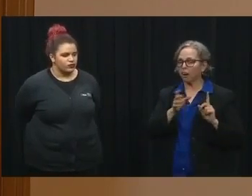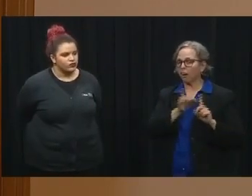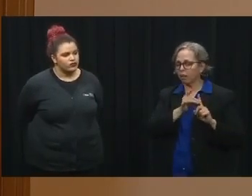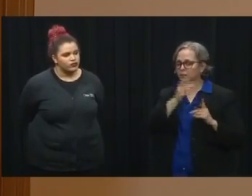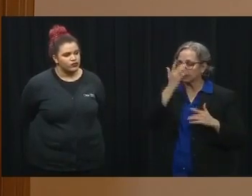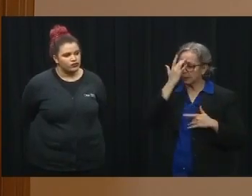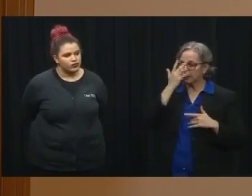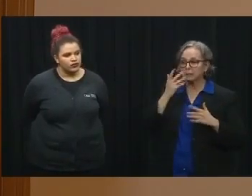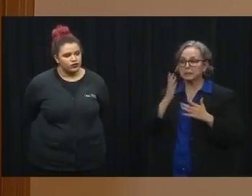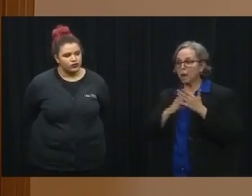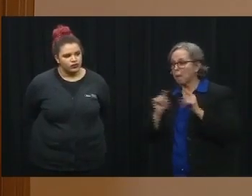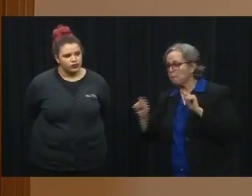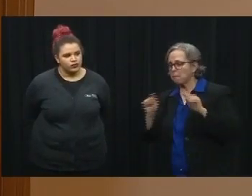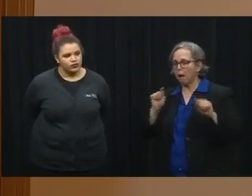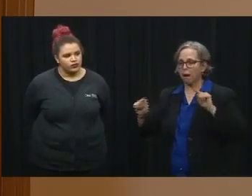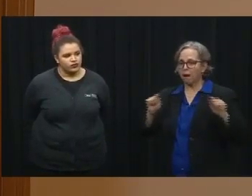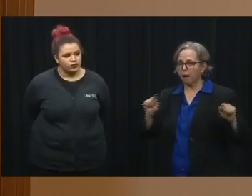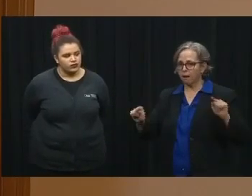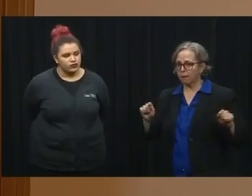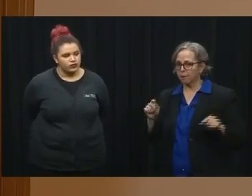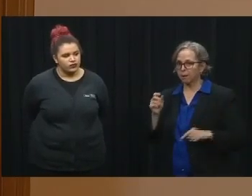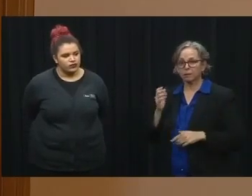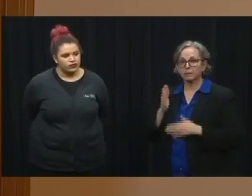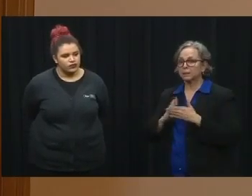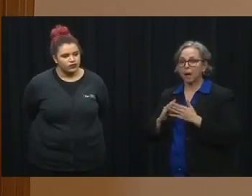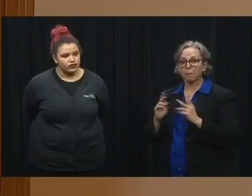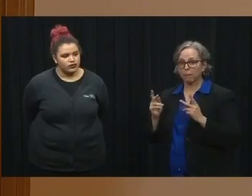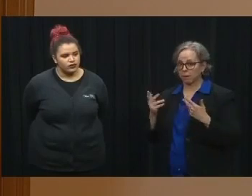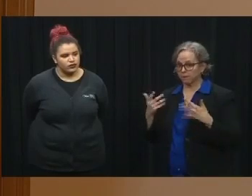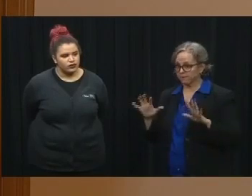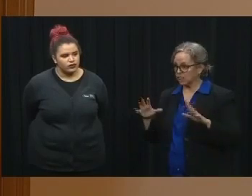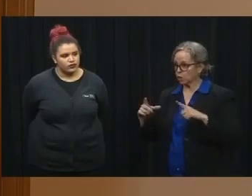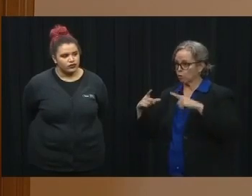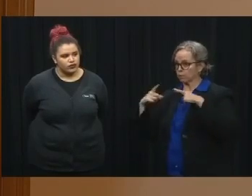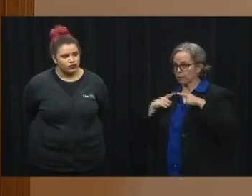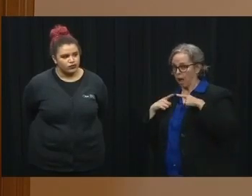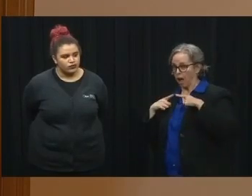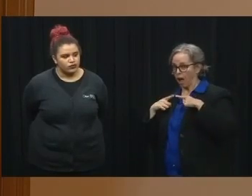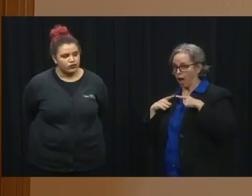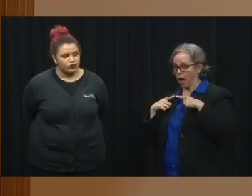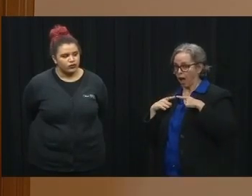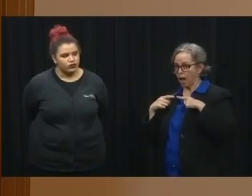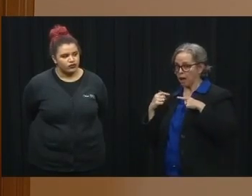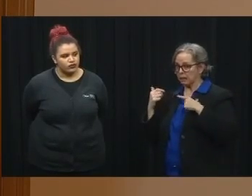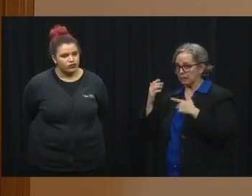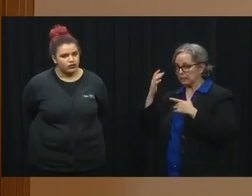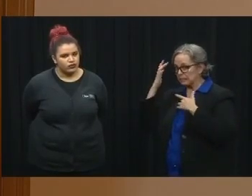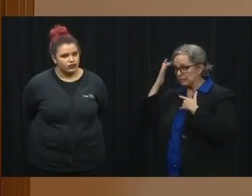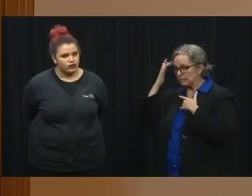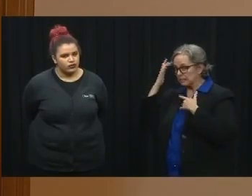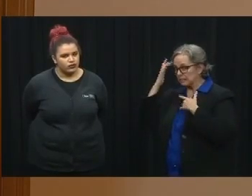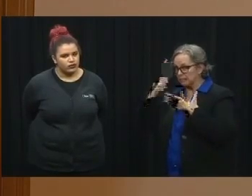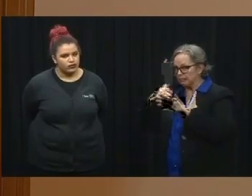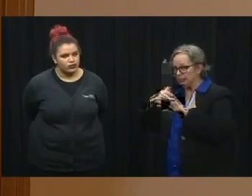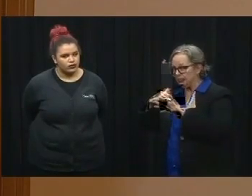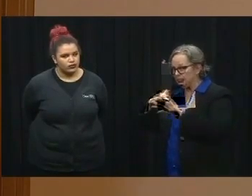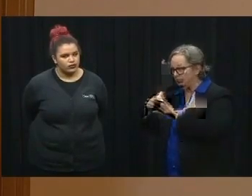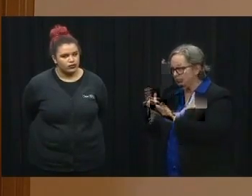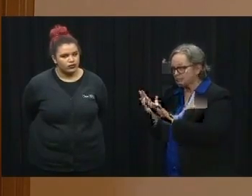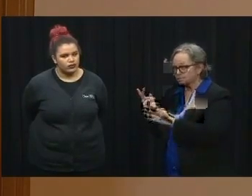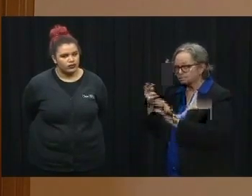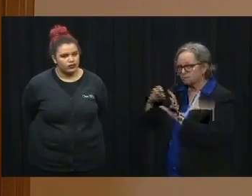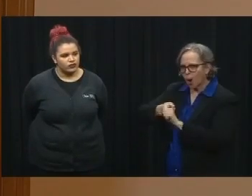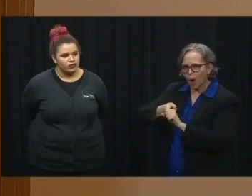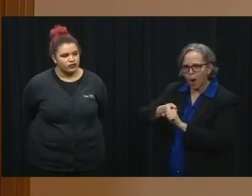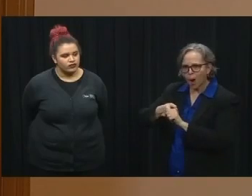We actually are bringing back folks that are retired epidemiologists, and we're working with our universities who have these same plans. We're